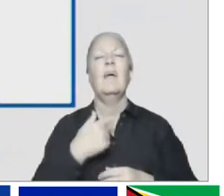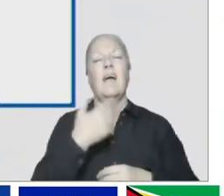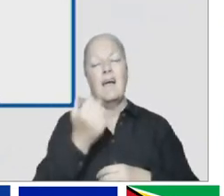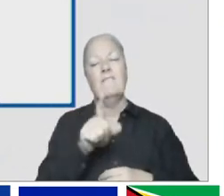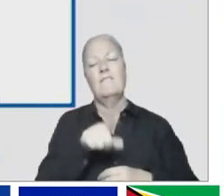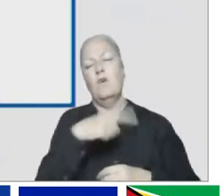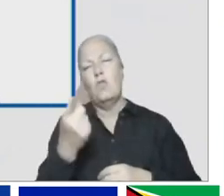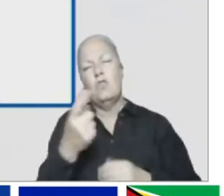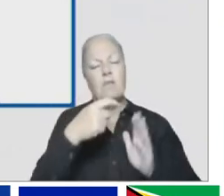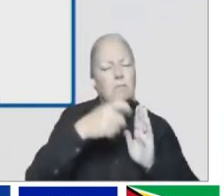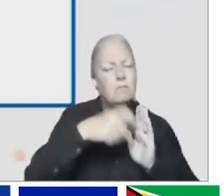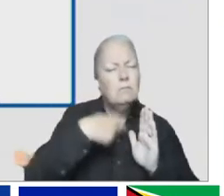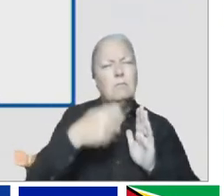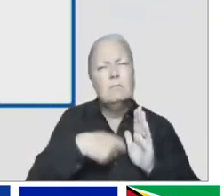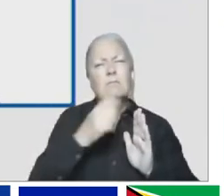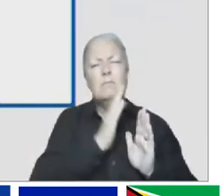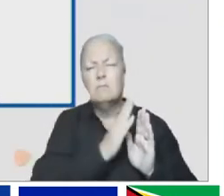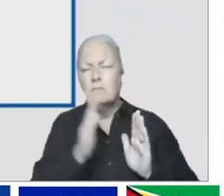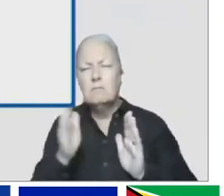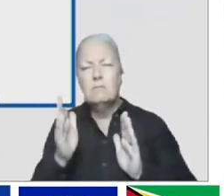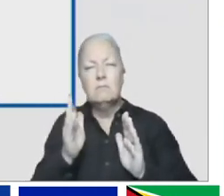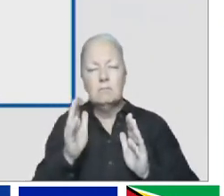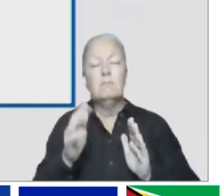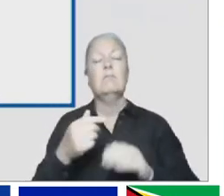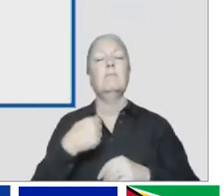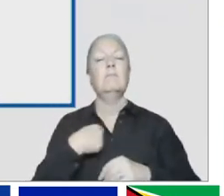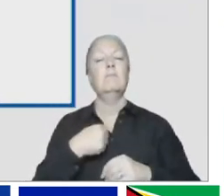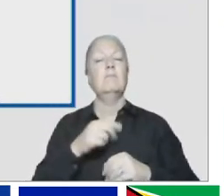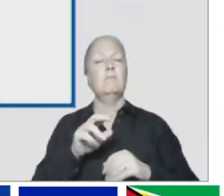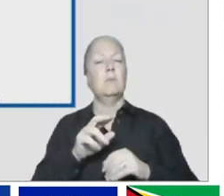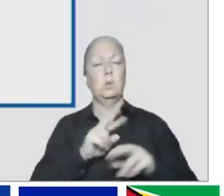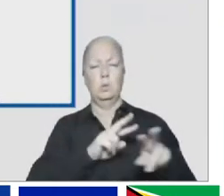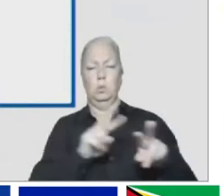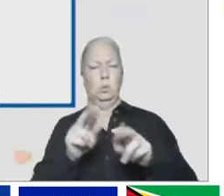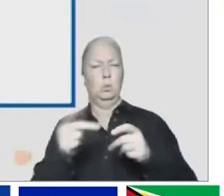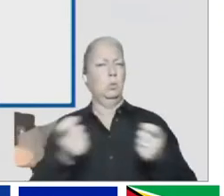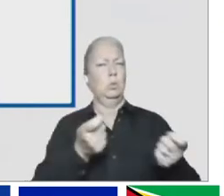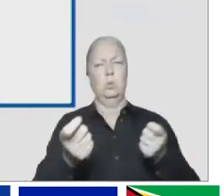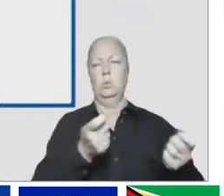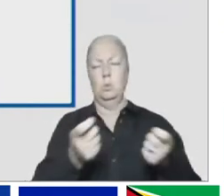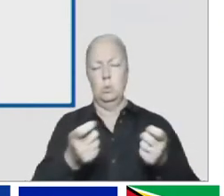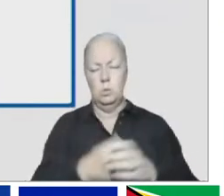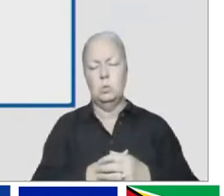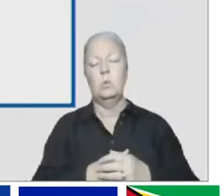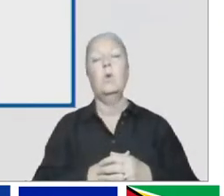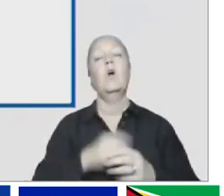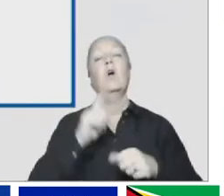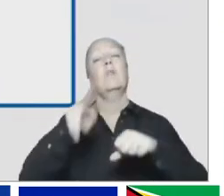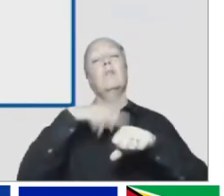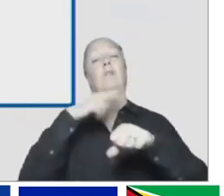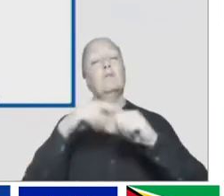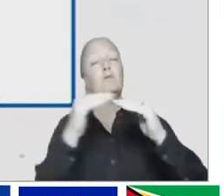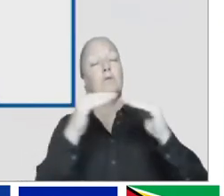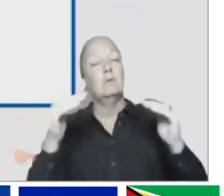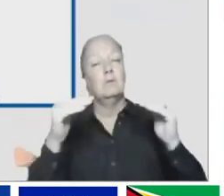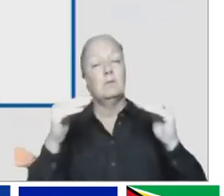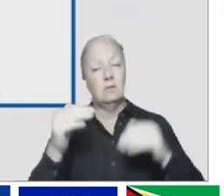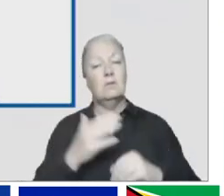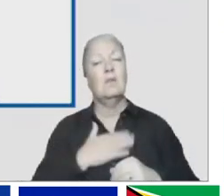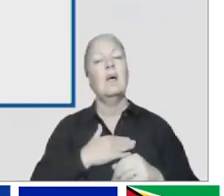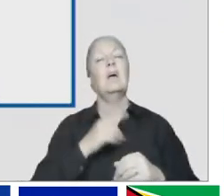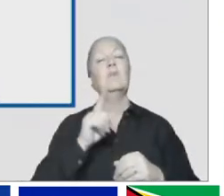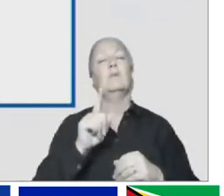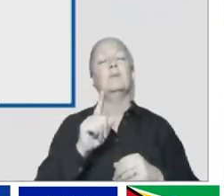overseeing the response. There's also at the national level, our disaster management program is managed by a